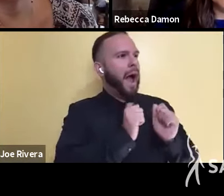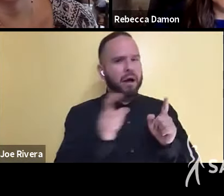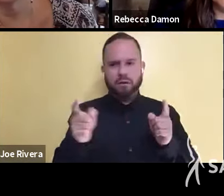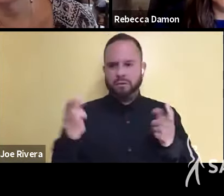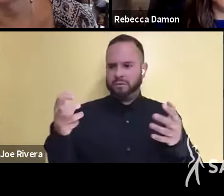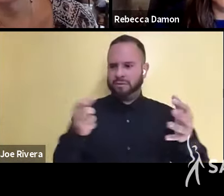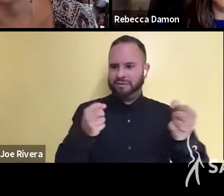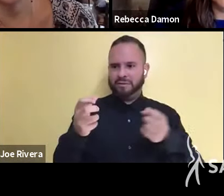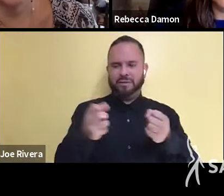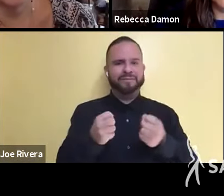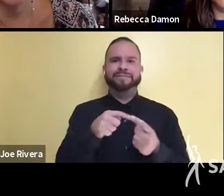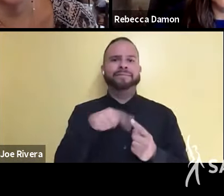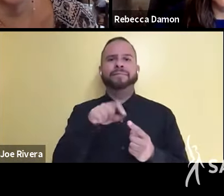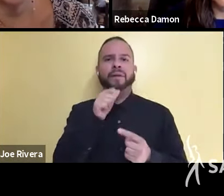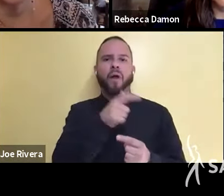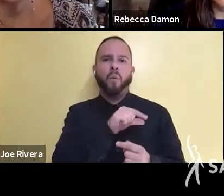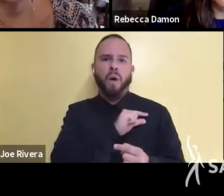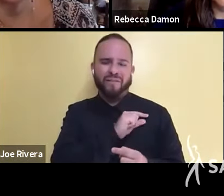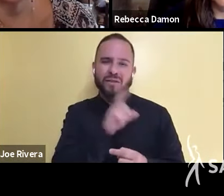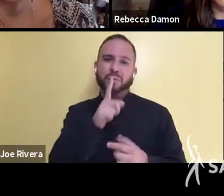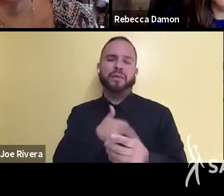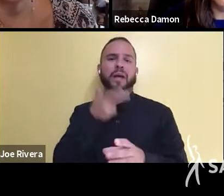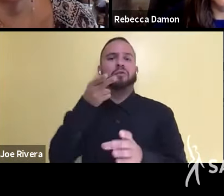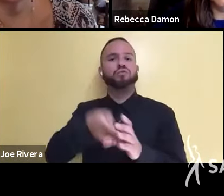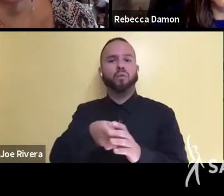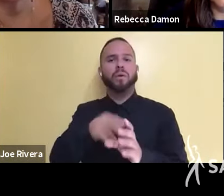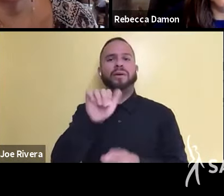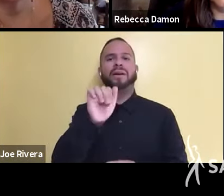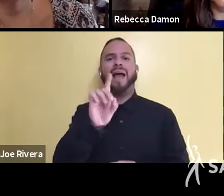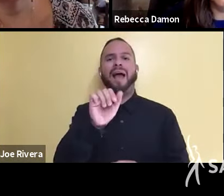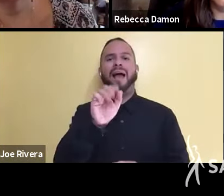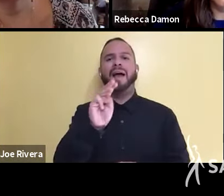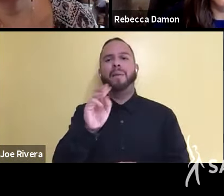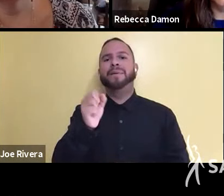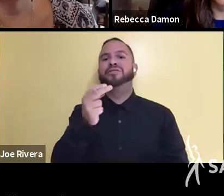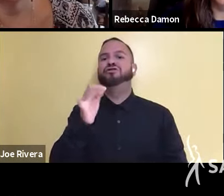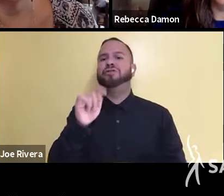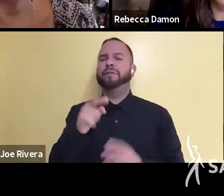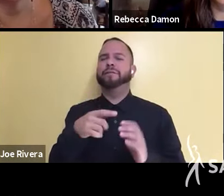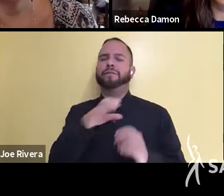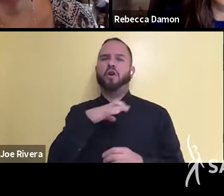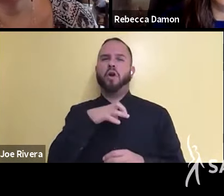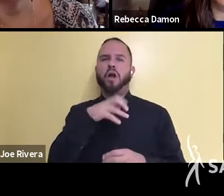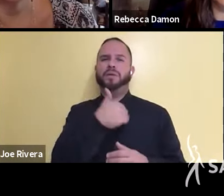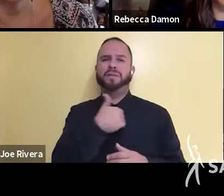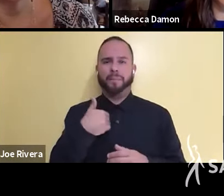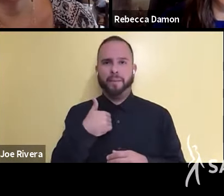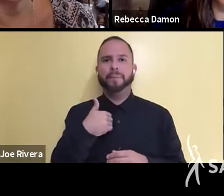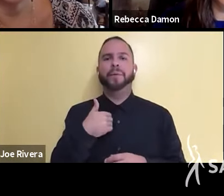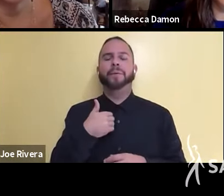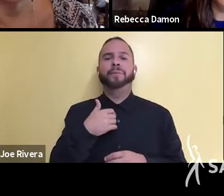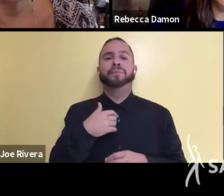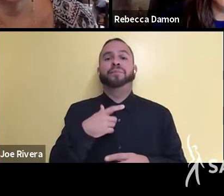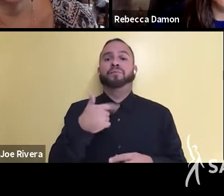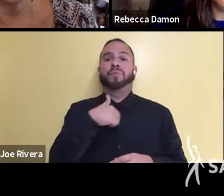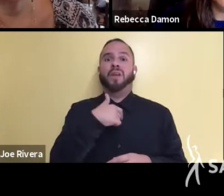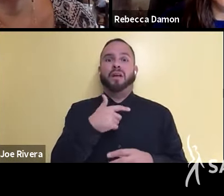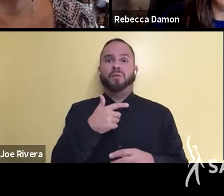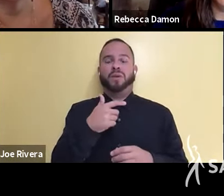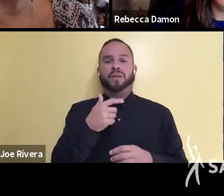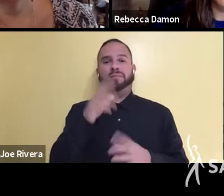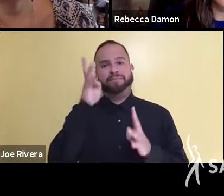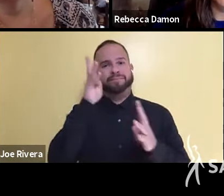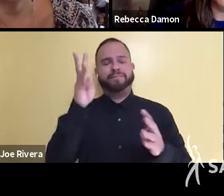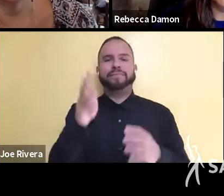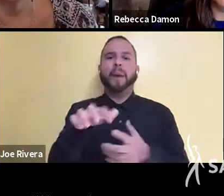this. I've joined Congressmember Adam Schiff in introducing the Mixed Earner Pandemic Unemployment Assistance Act